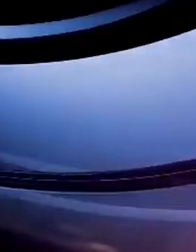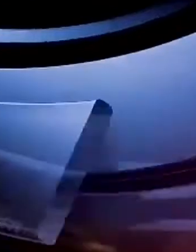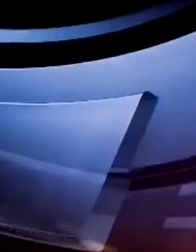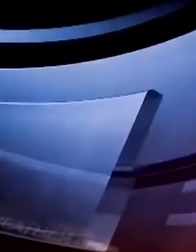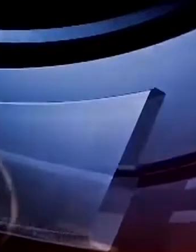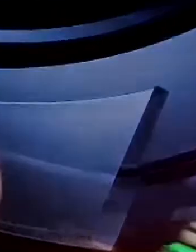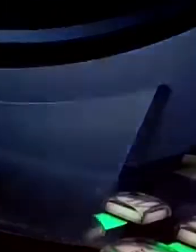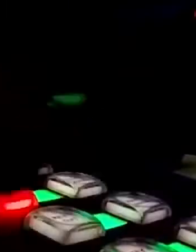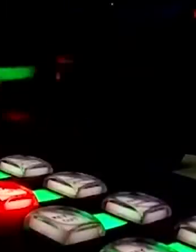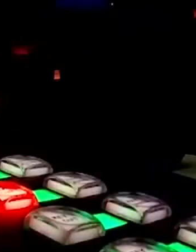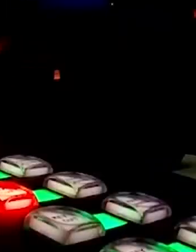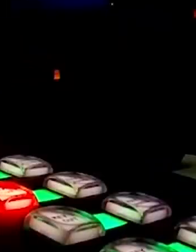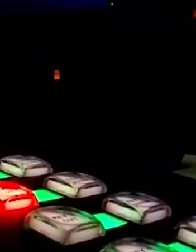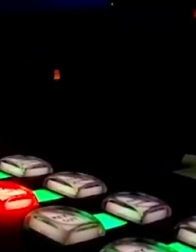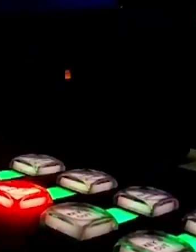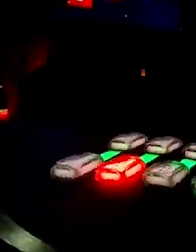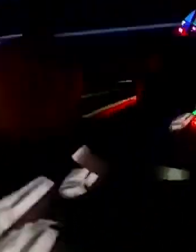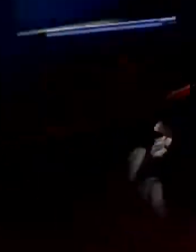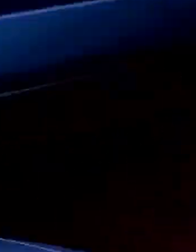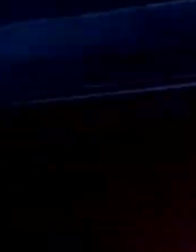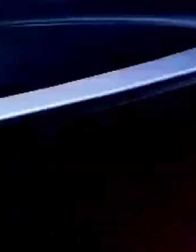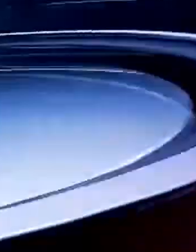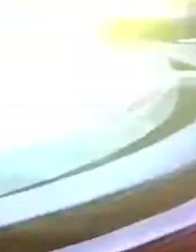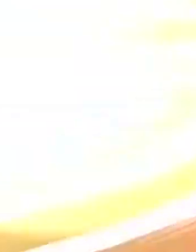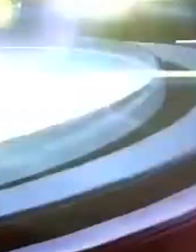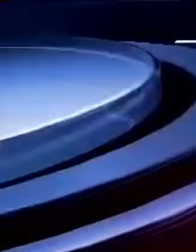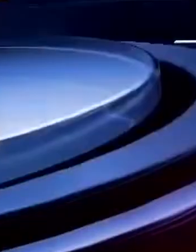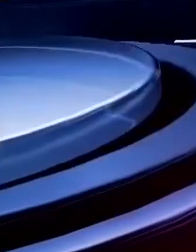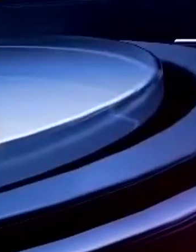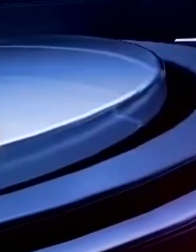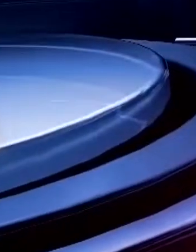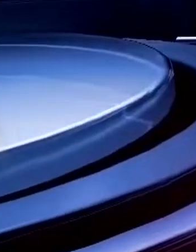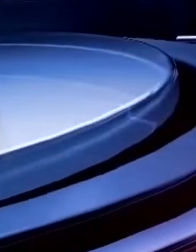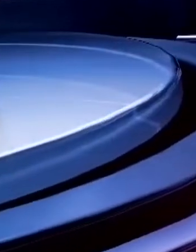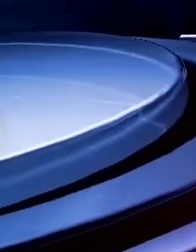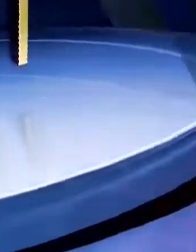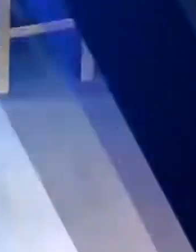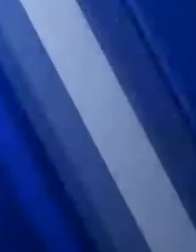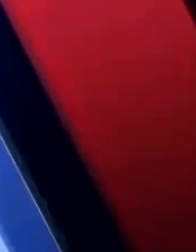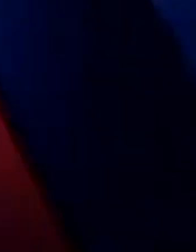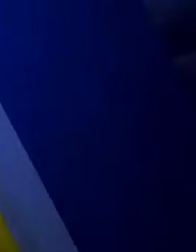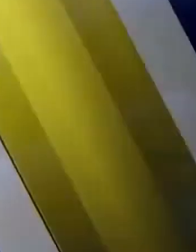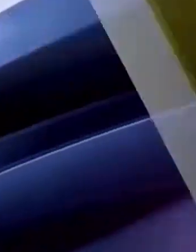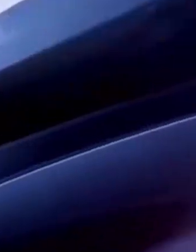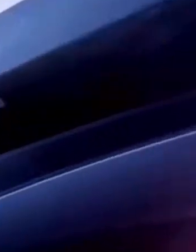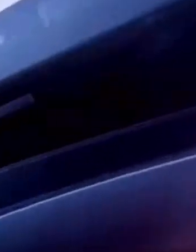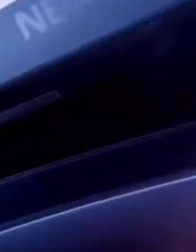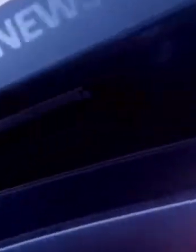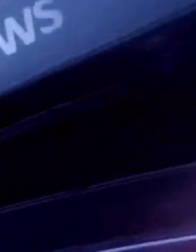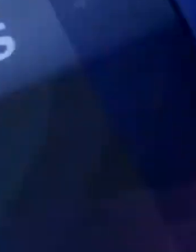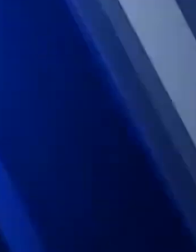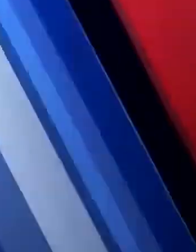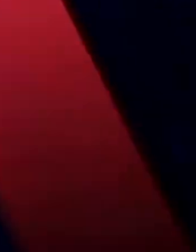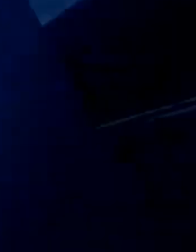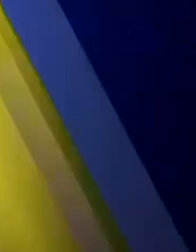Broadcasting from our studios in the Pine St. Michael, this is CBC Newsnight, starting now.